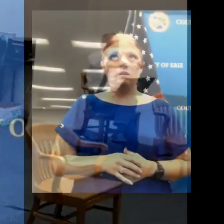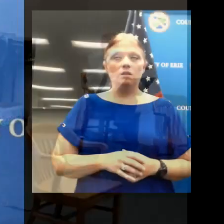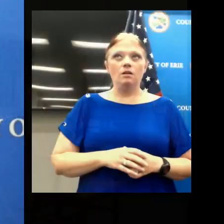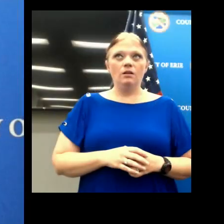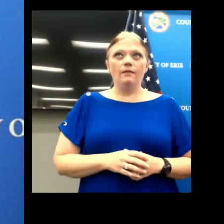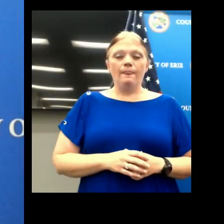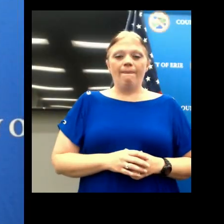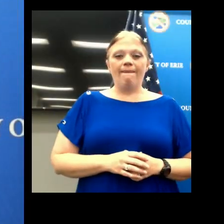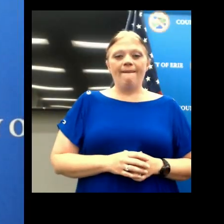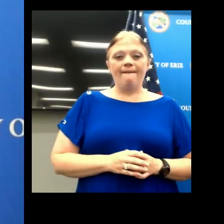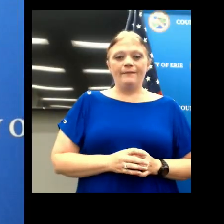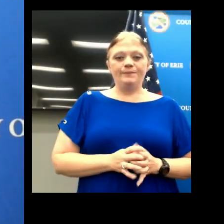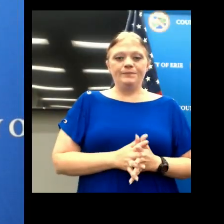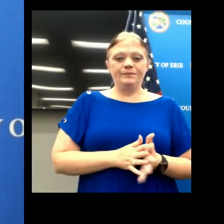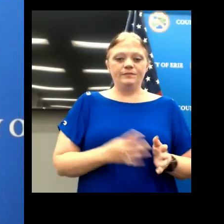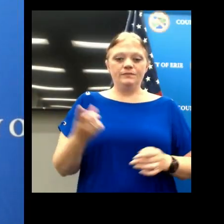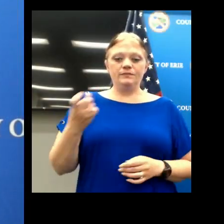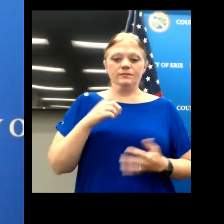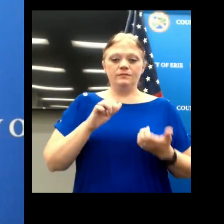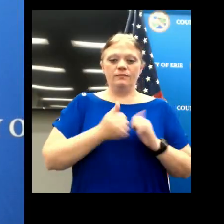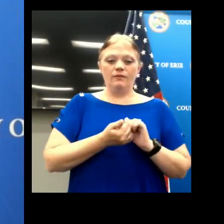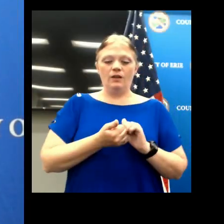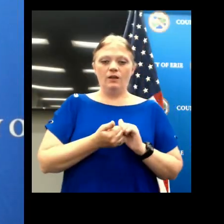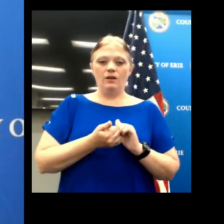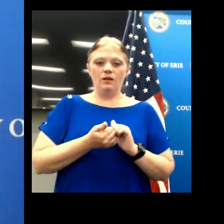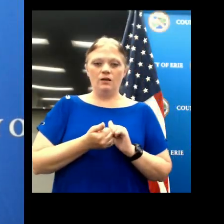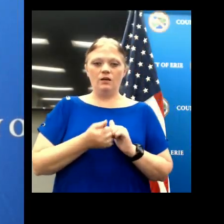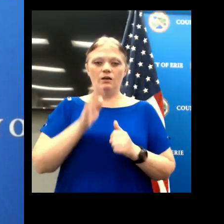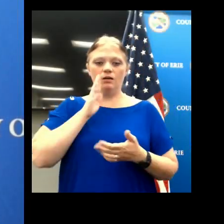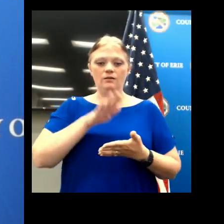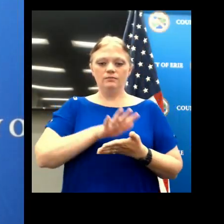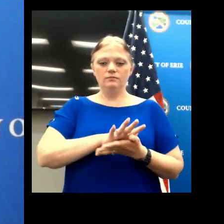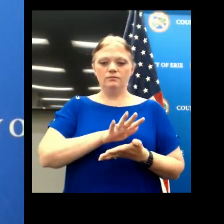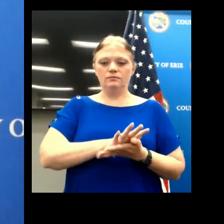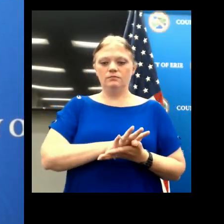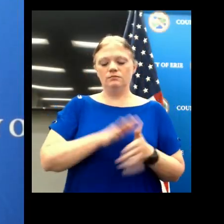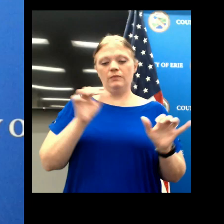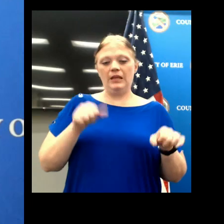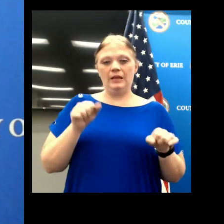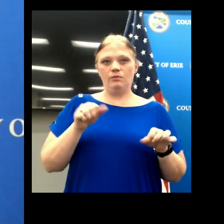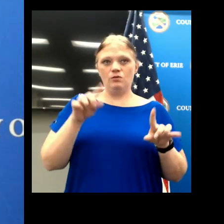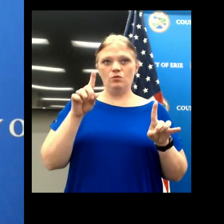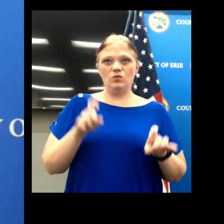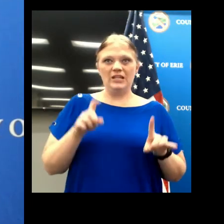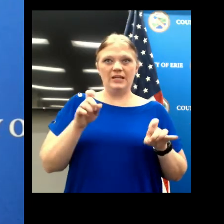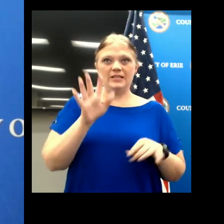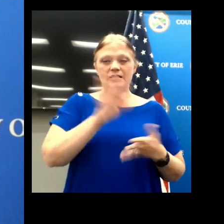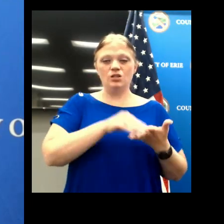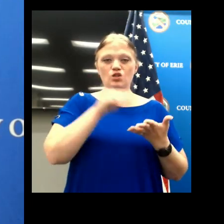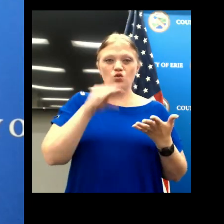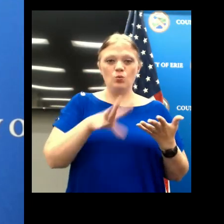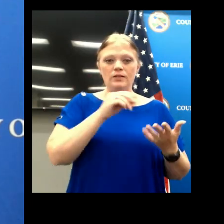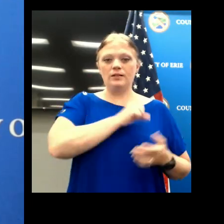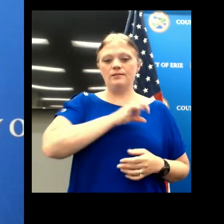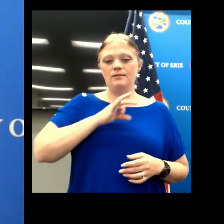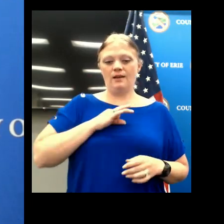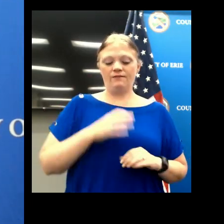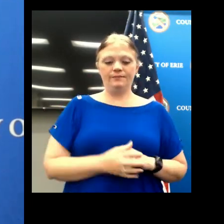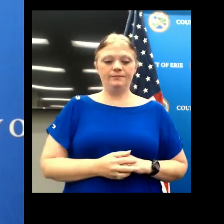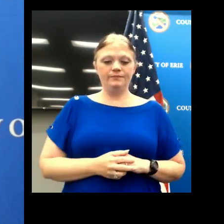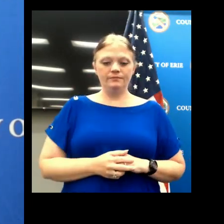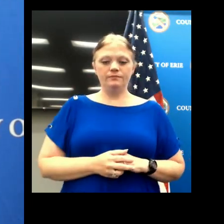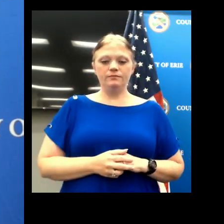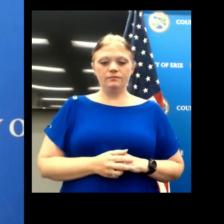So the question is, how are the schools going to be able to test their students and staff?